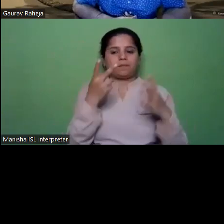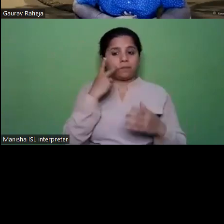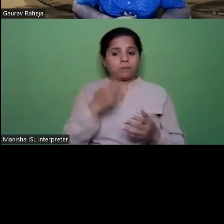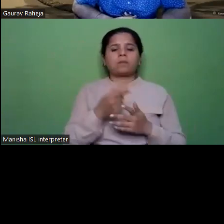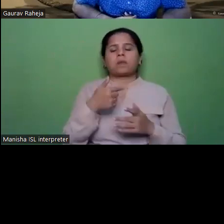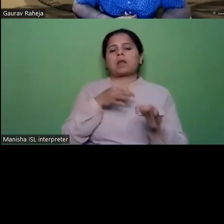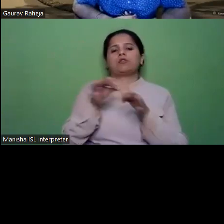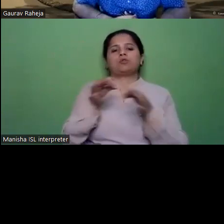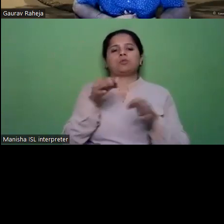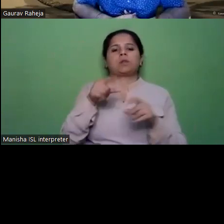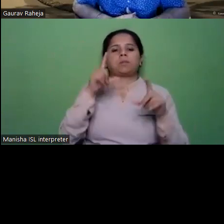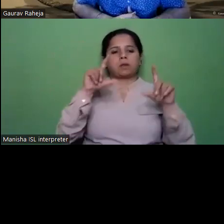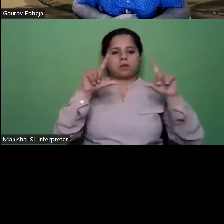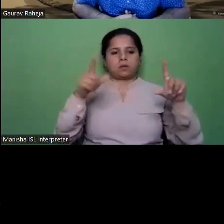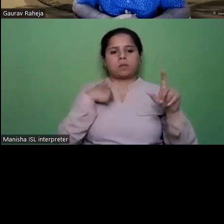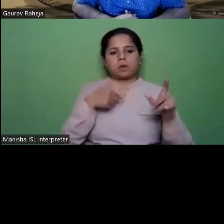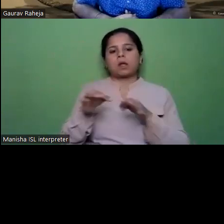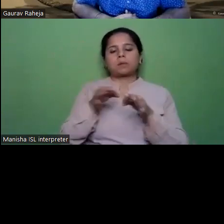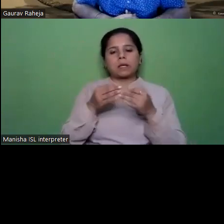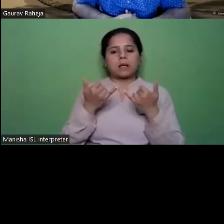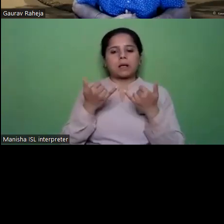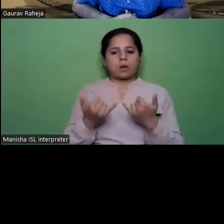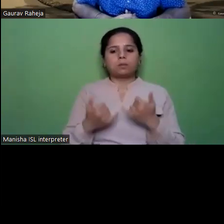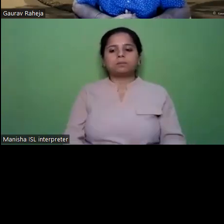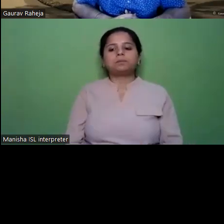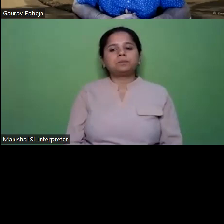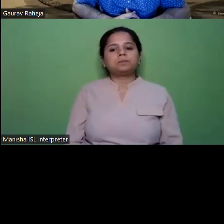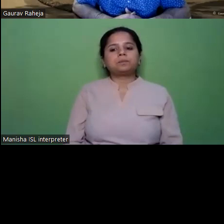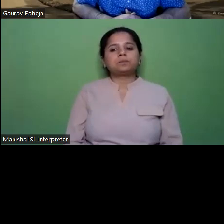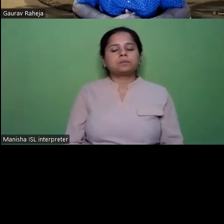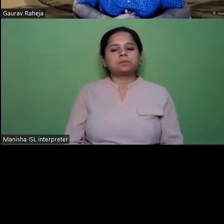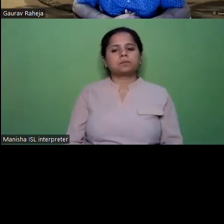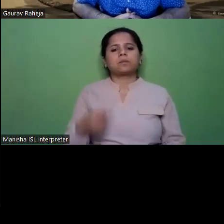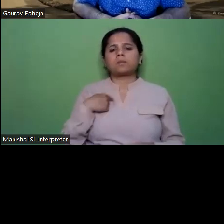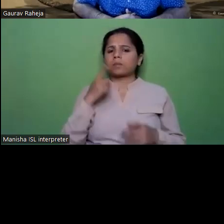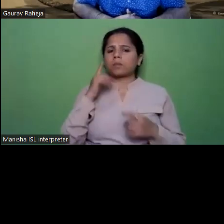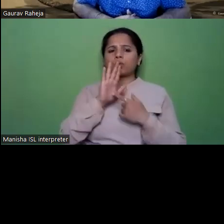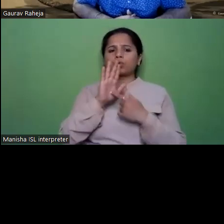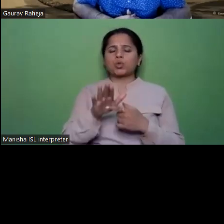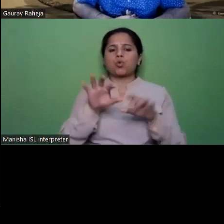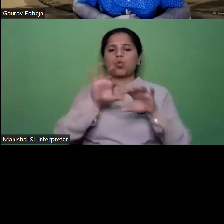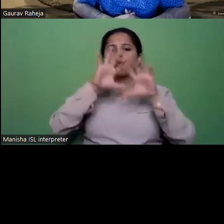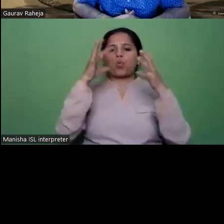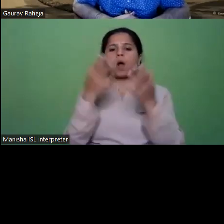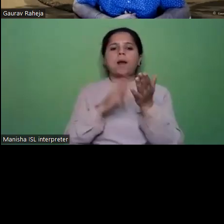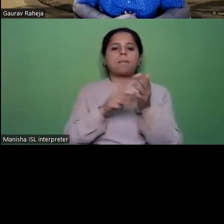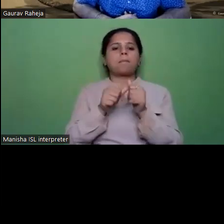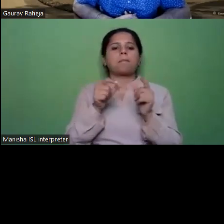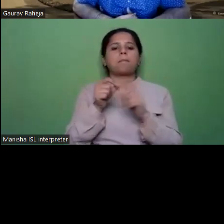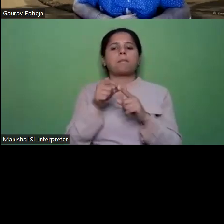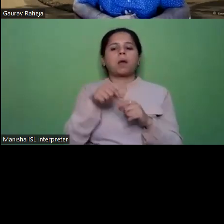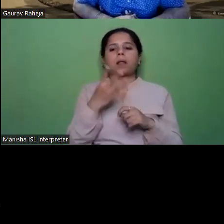it as a picture in front of your screen. I am showing a world map which has three